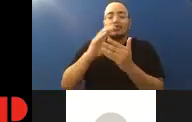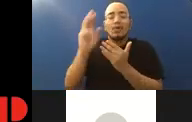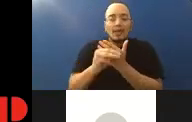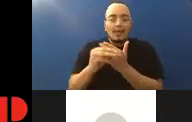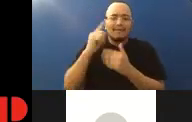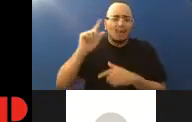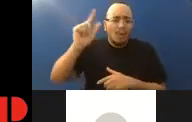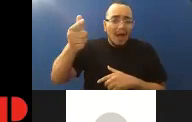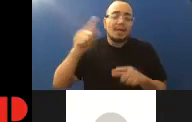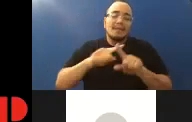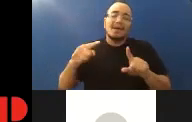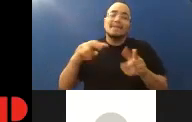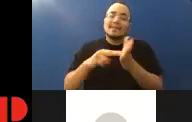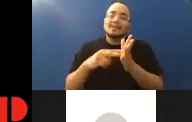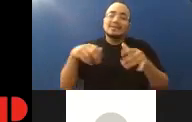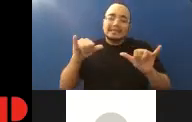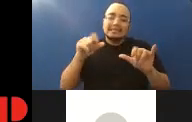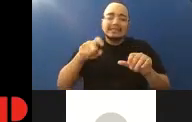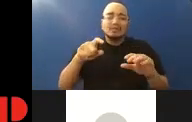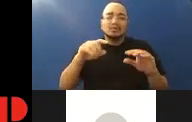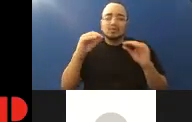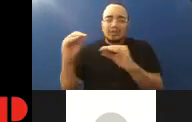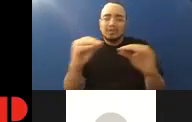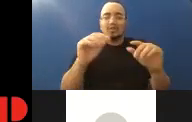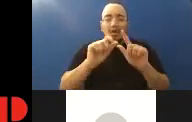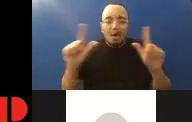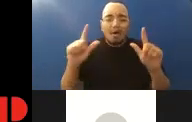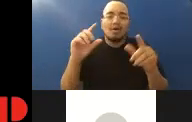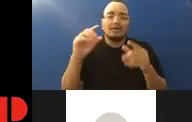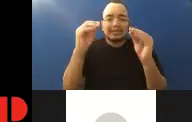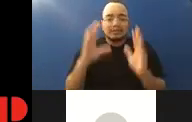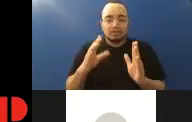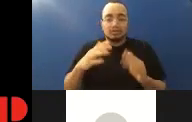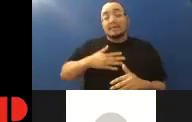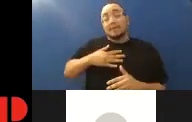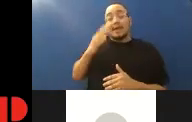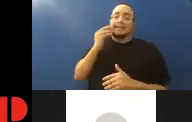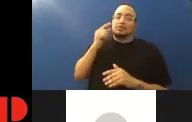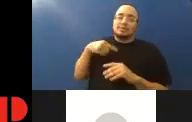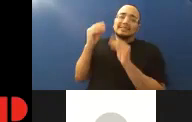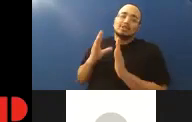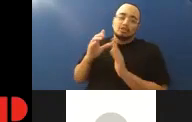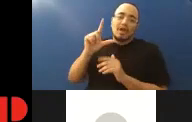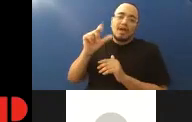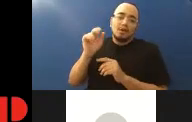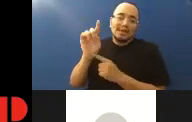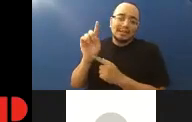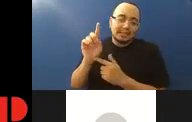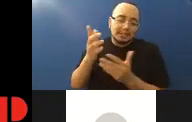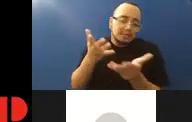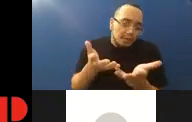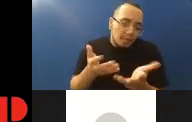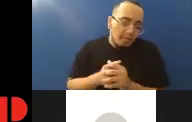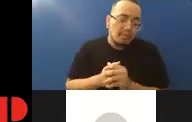for funding to train all teachers in the curriculum. I teach health for LAUSD. Does anybody want to respond to that comment?